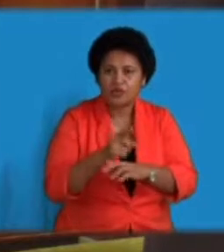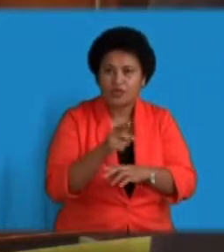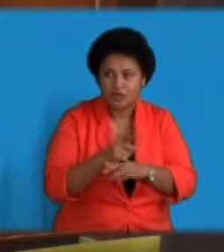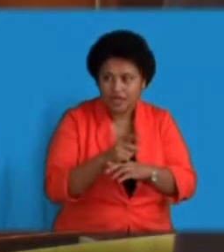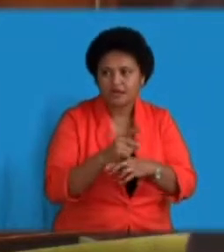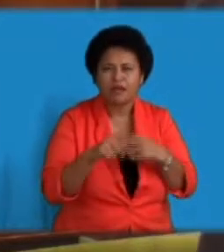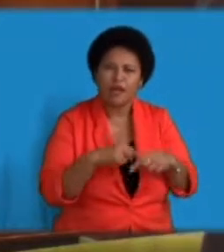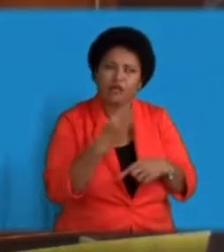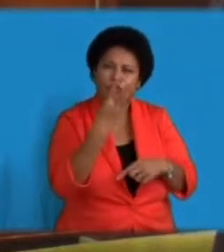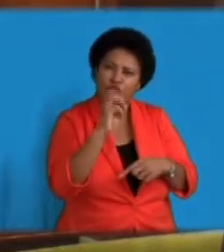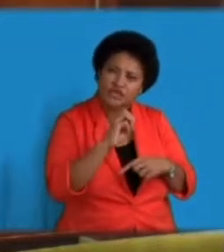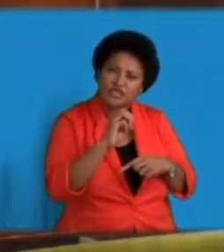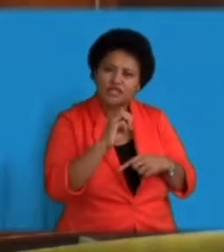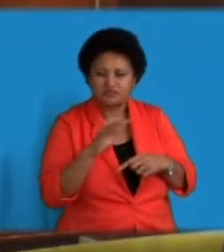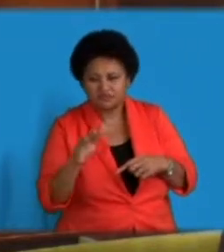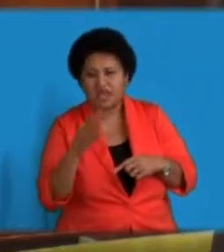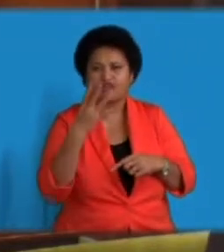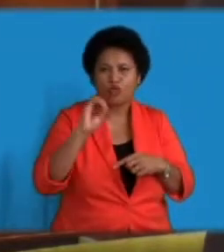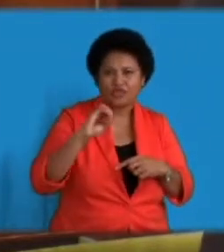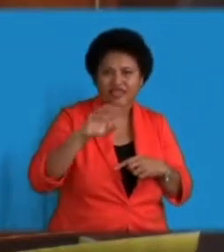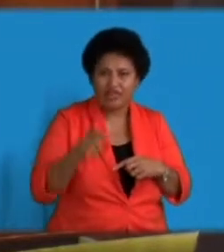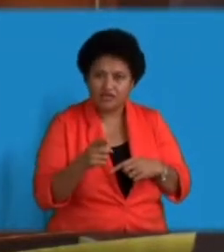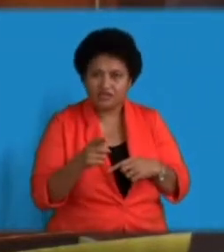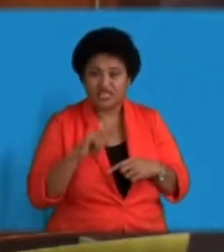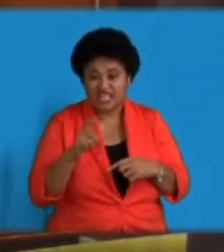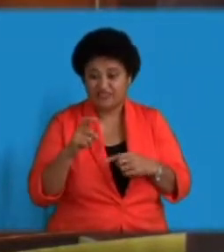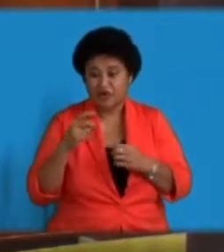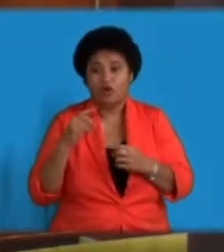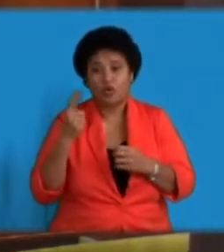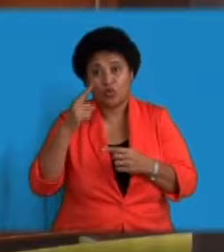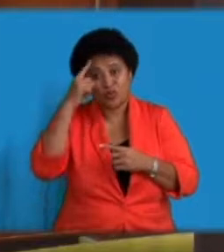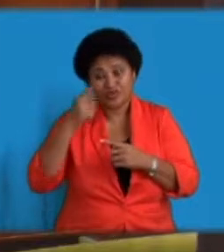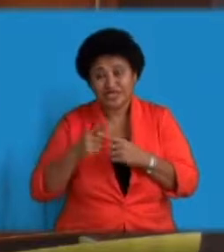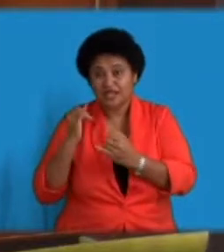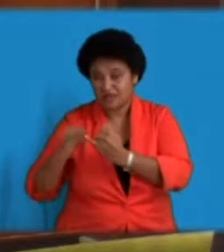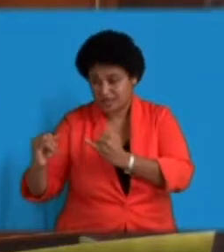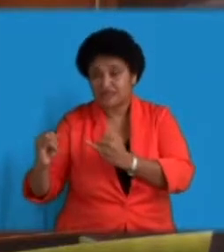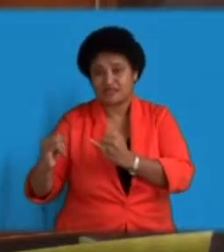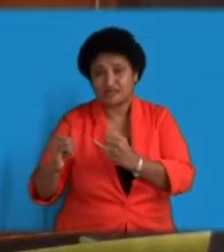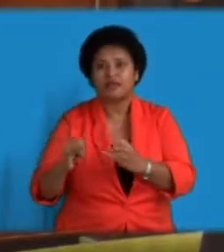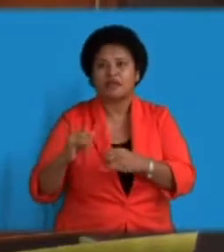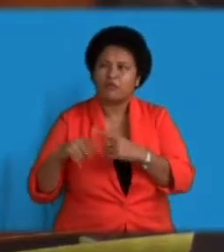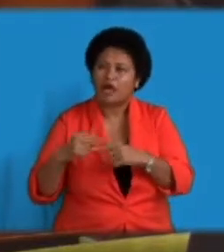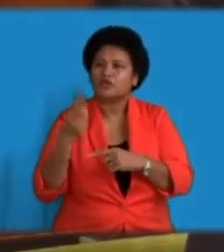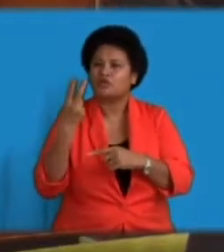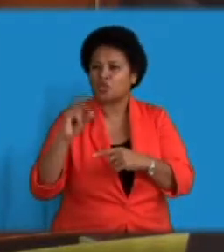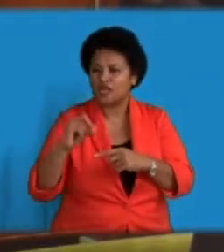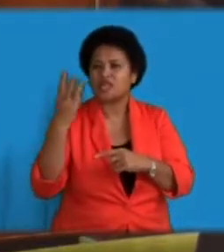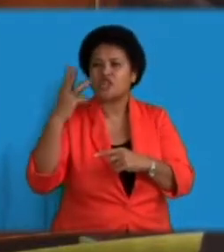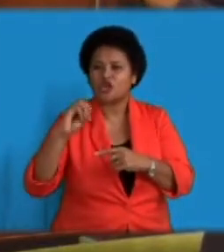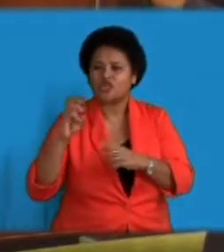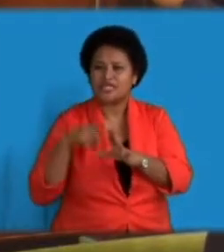to $40,000 per patient. And if it's a chronic patient, Honorable Gavoka, then that treatment goes on for 20, 30 years as that